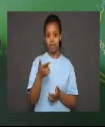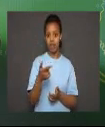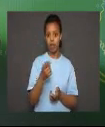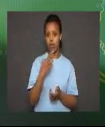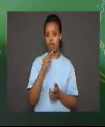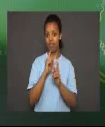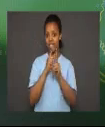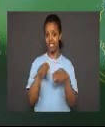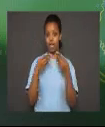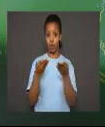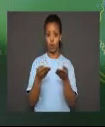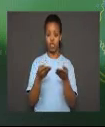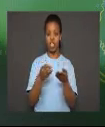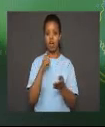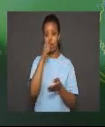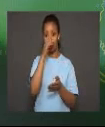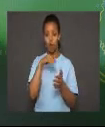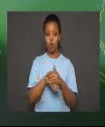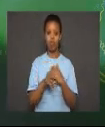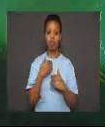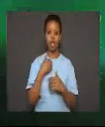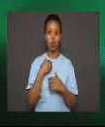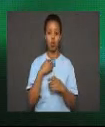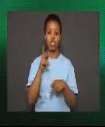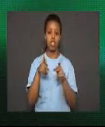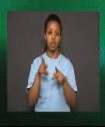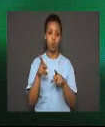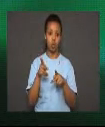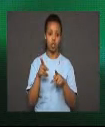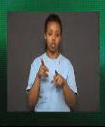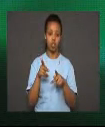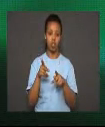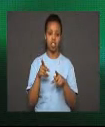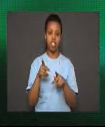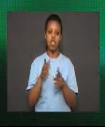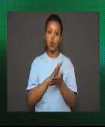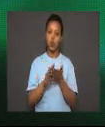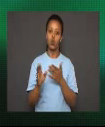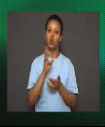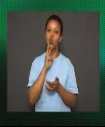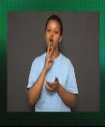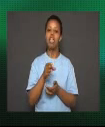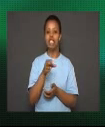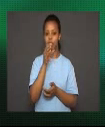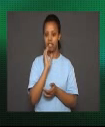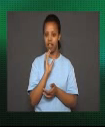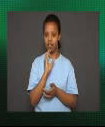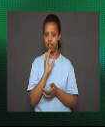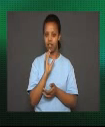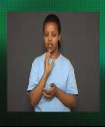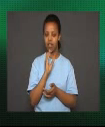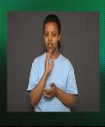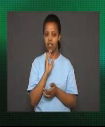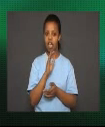that people in Ethiopia benefit from clean drinking water, plenty of farming